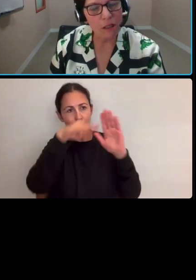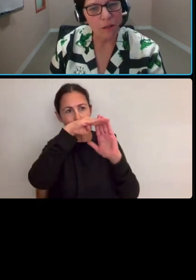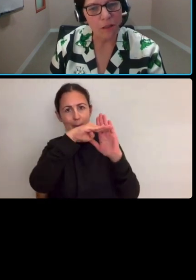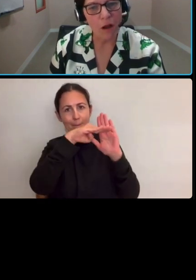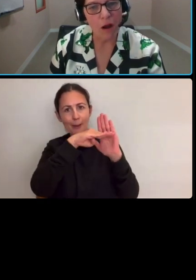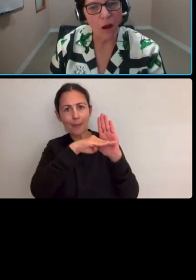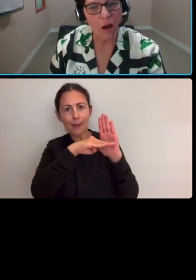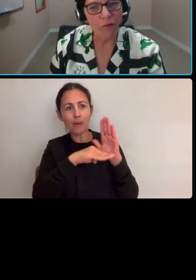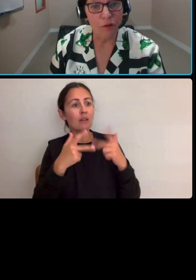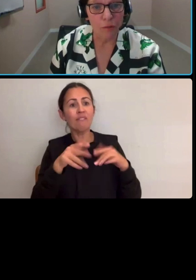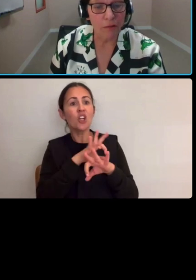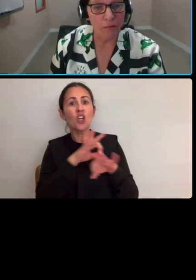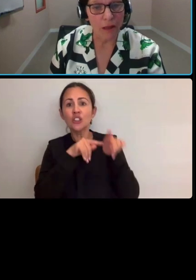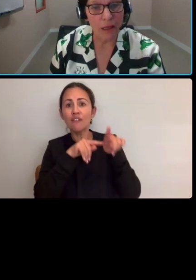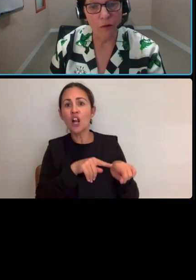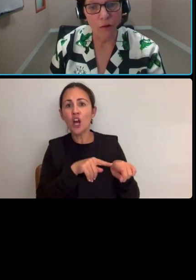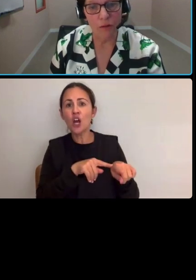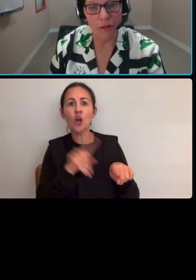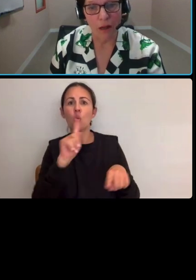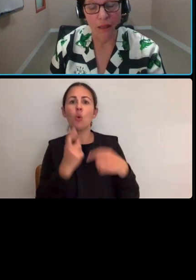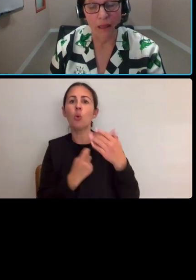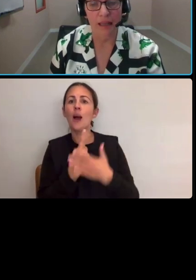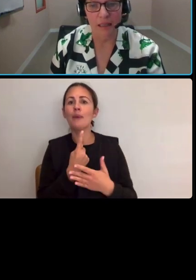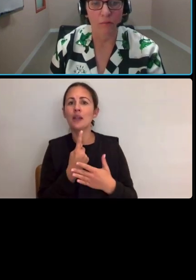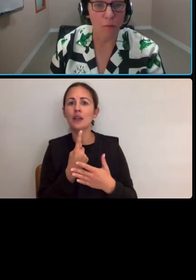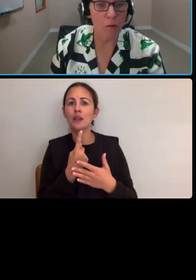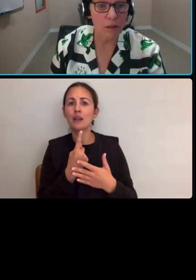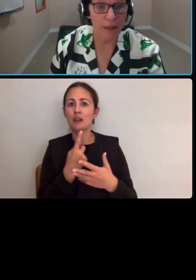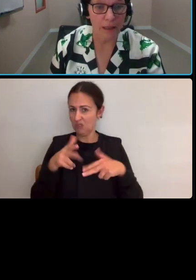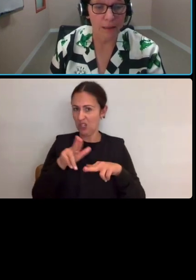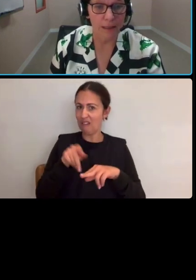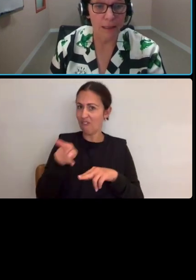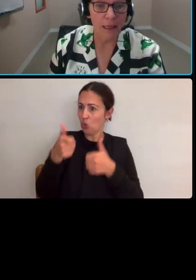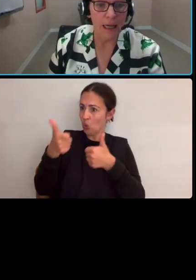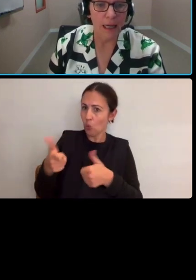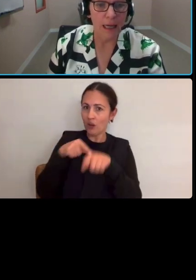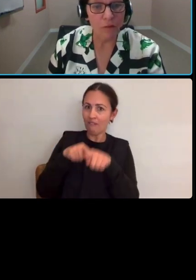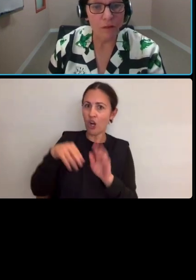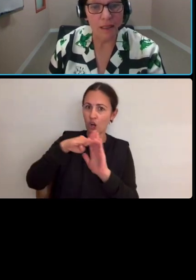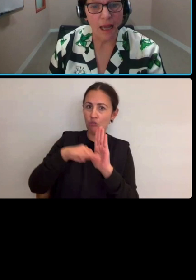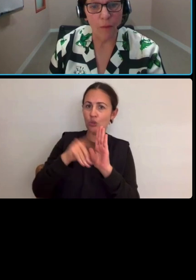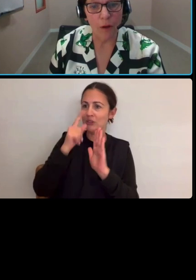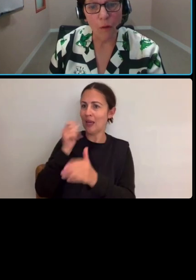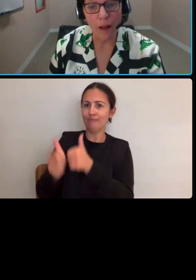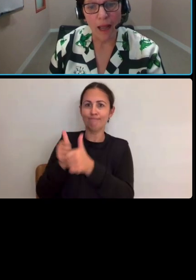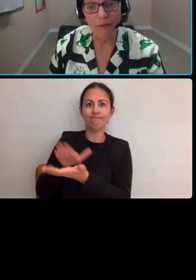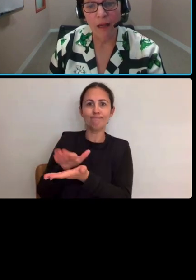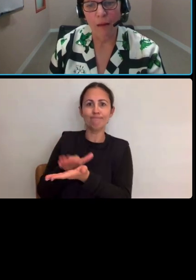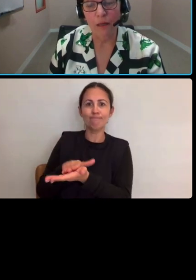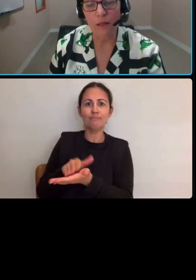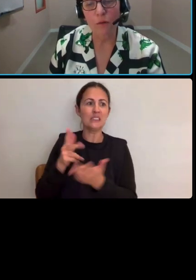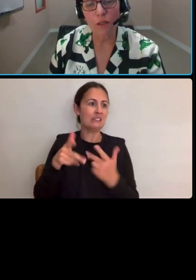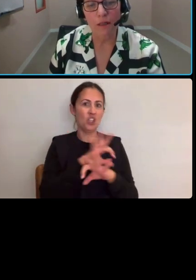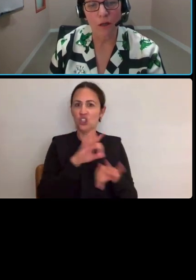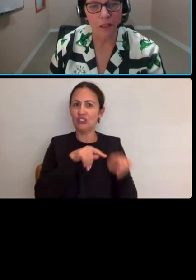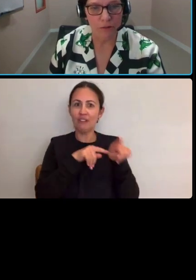the consequences of doing the right thing or not doing the right thing, as in rewards and penalties. It influences how we all behave and